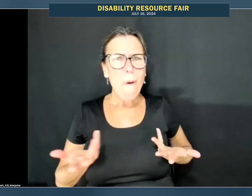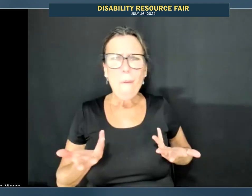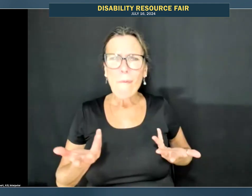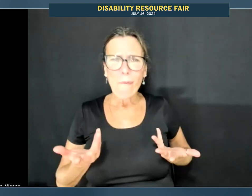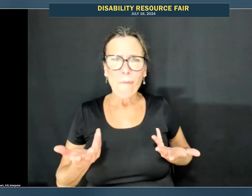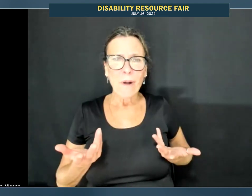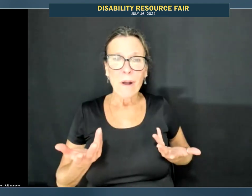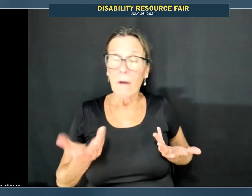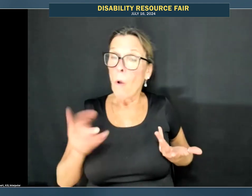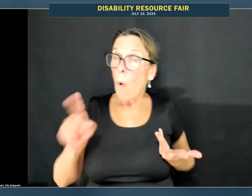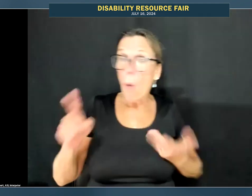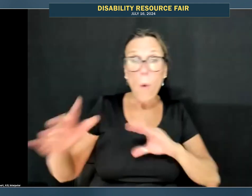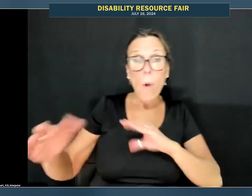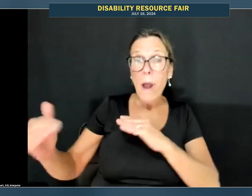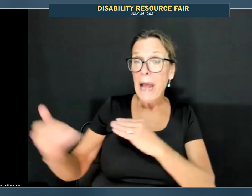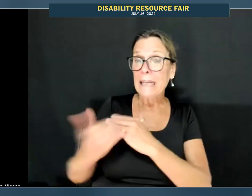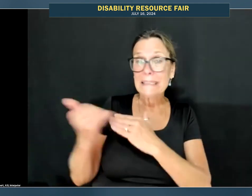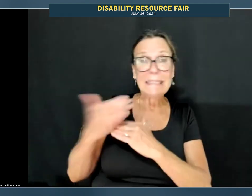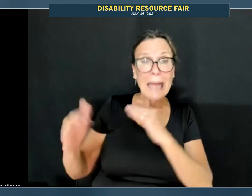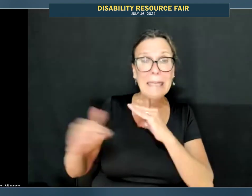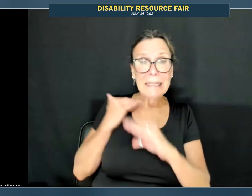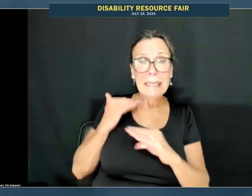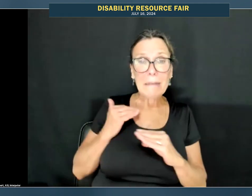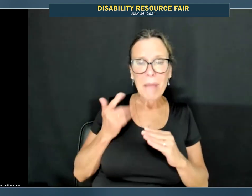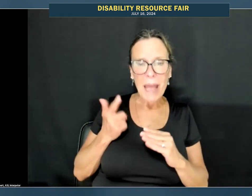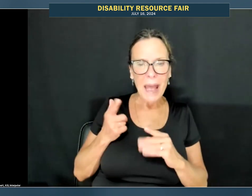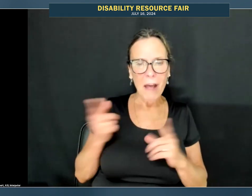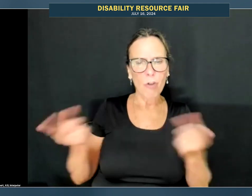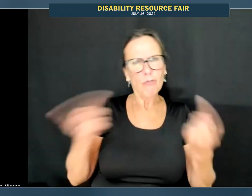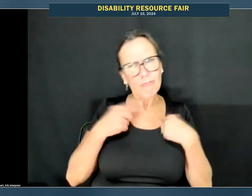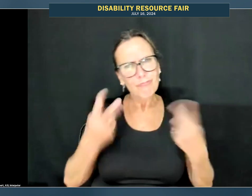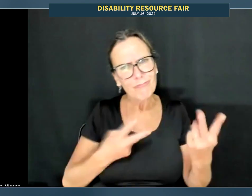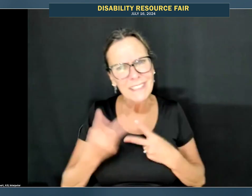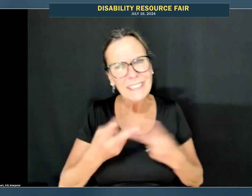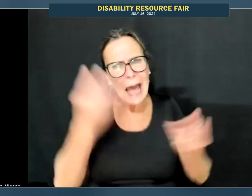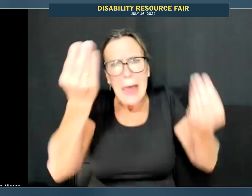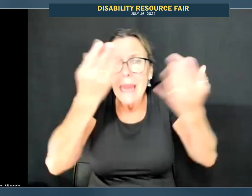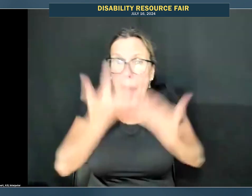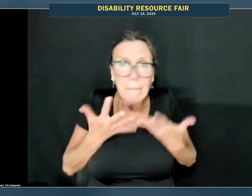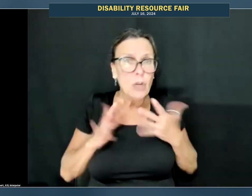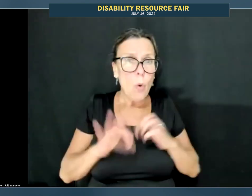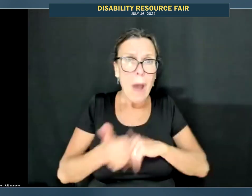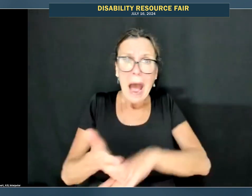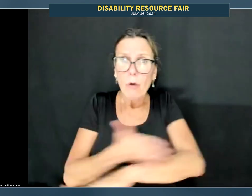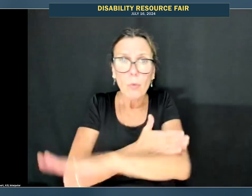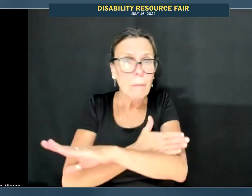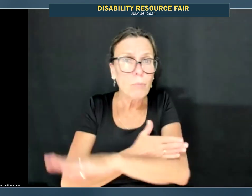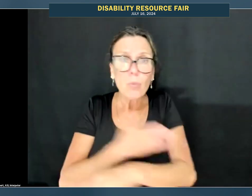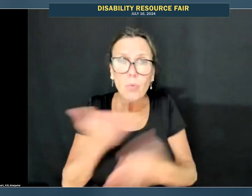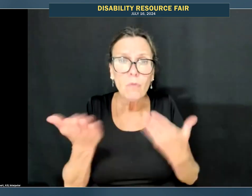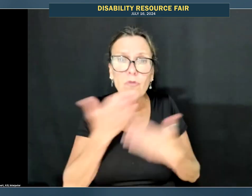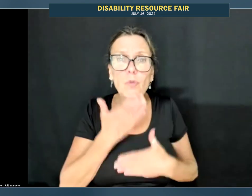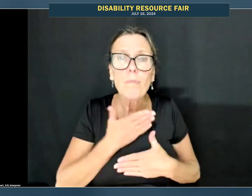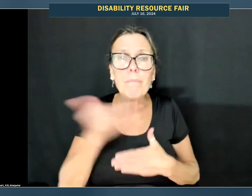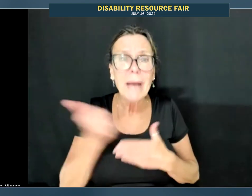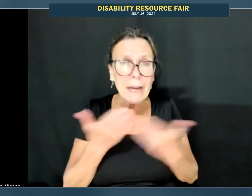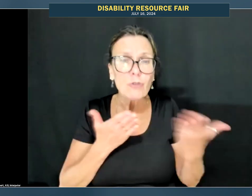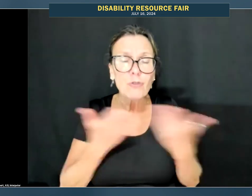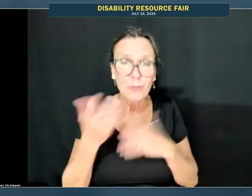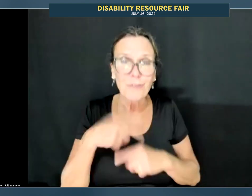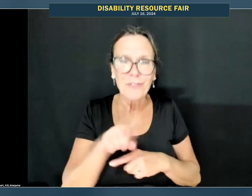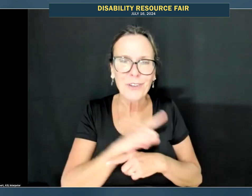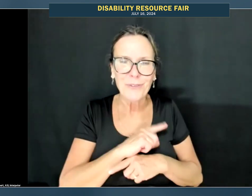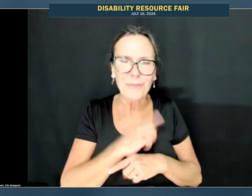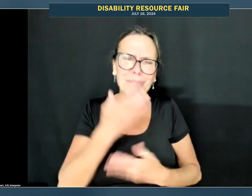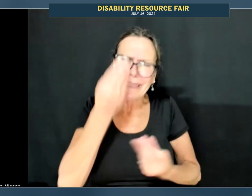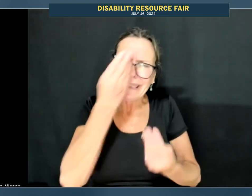sending us an email or stopping by, let us know what we can do to do a better job to serve you. I'll leave